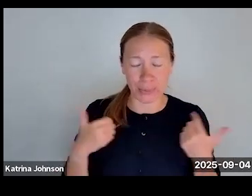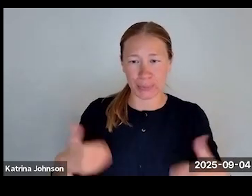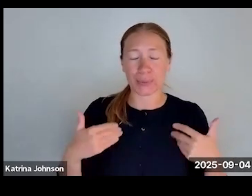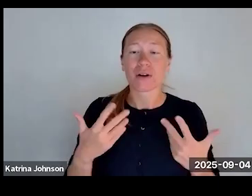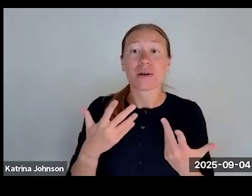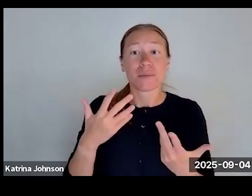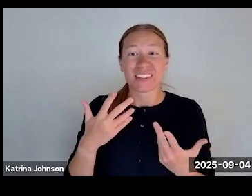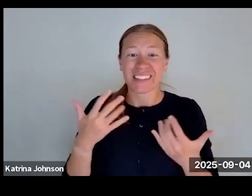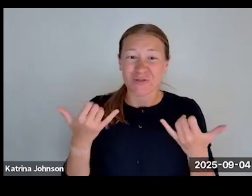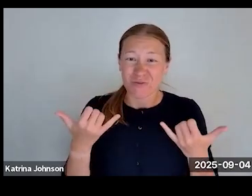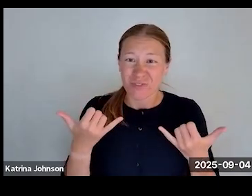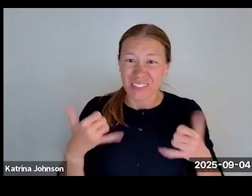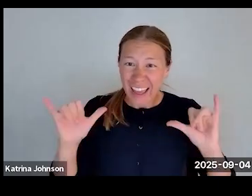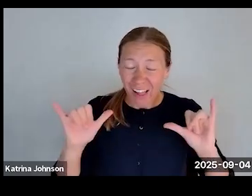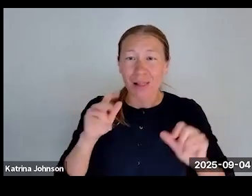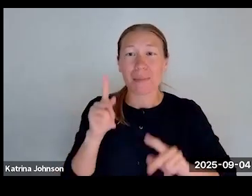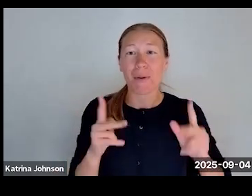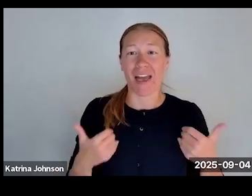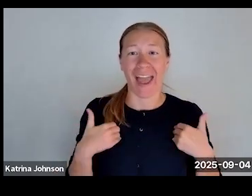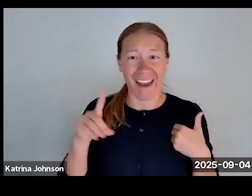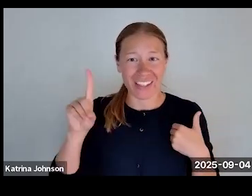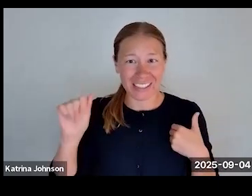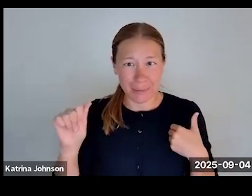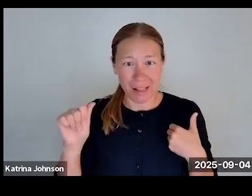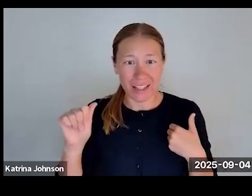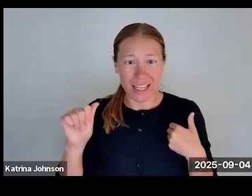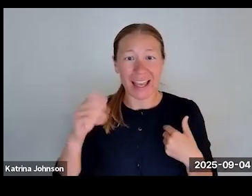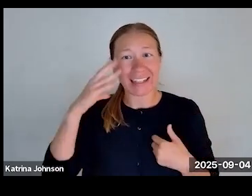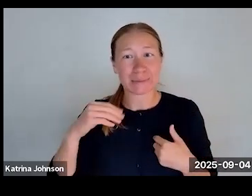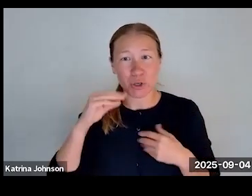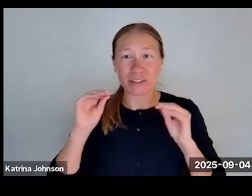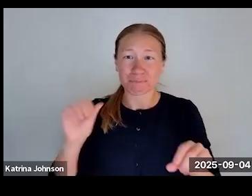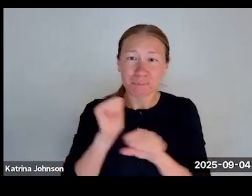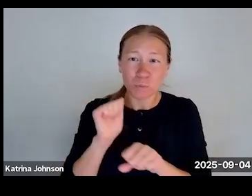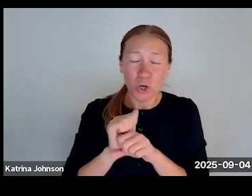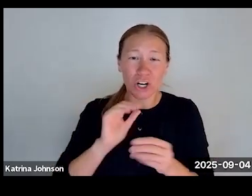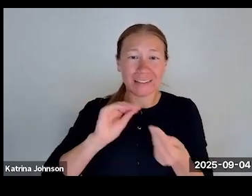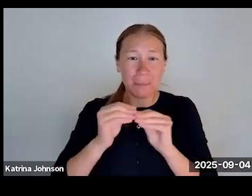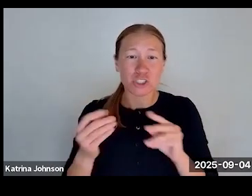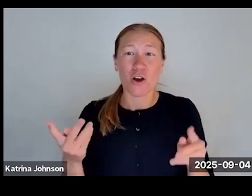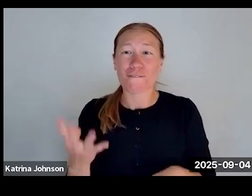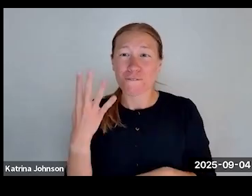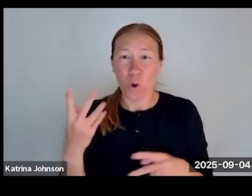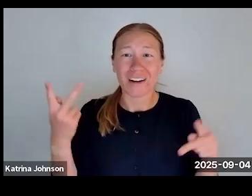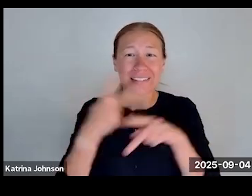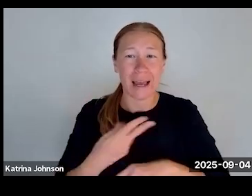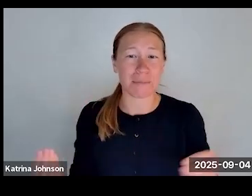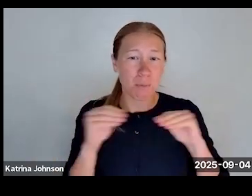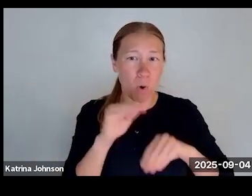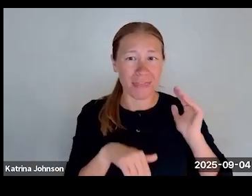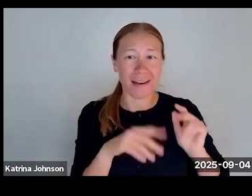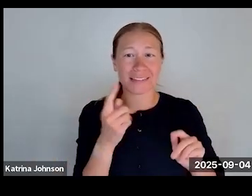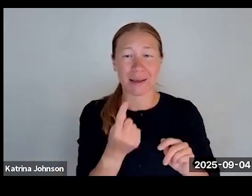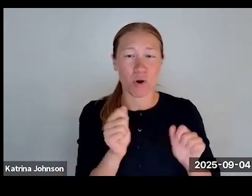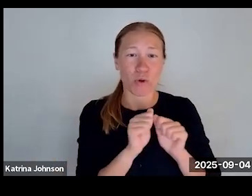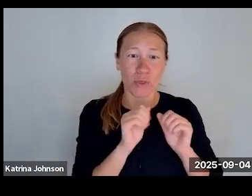rates 4 times higher than those without disabilities. That means disability is something everyone should consider